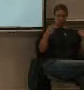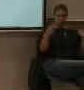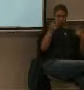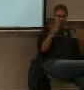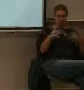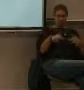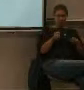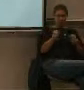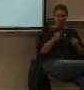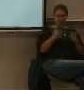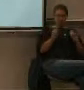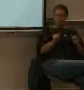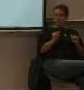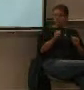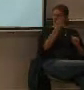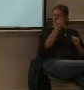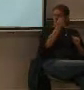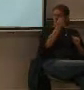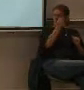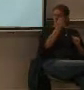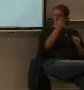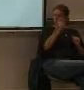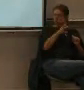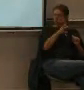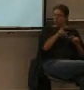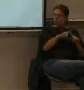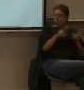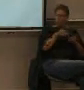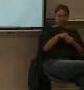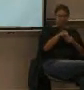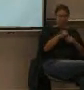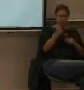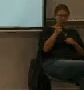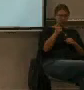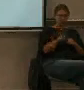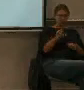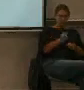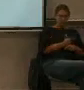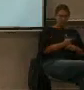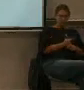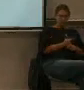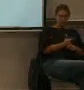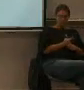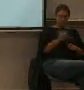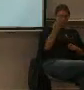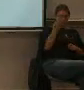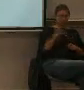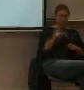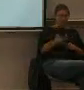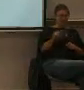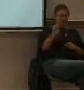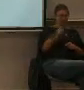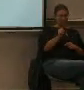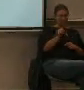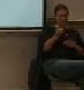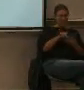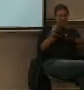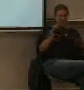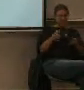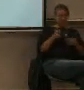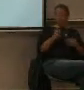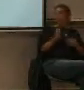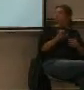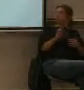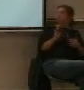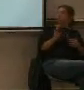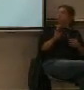to uptake as much of it as possible. Well, but the concentration's always low, right? So if you have a high Ks, then that pushes this curve